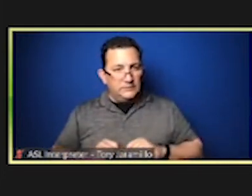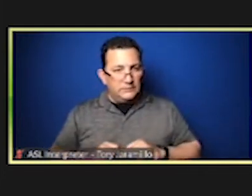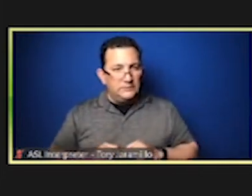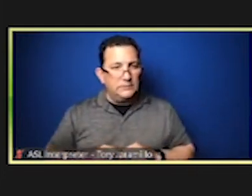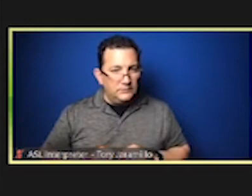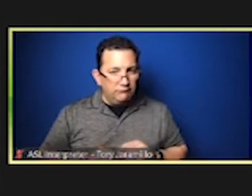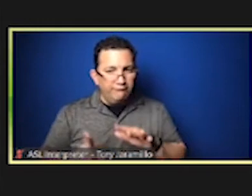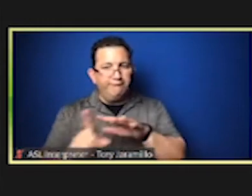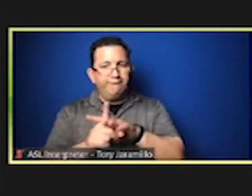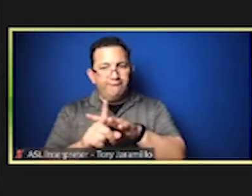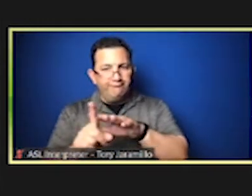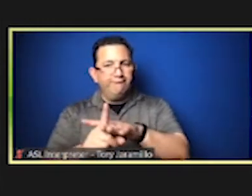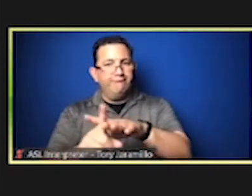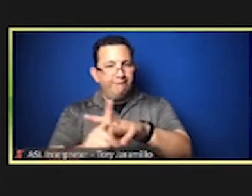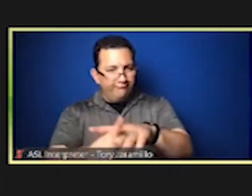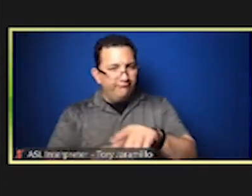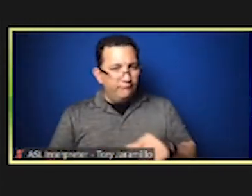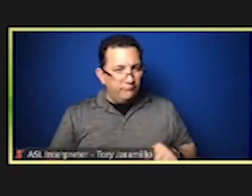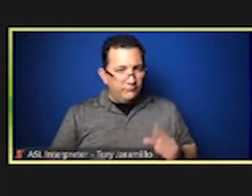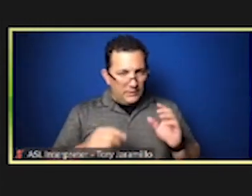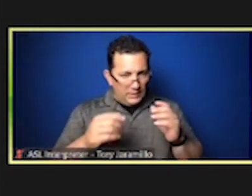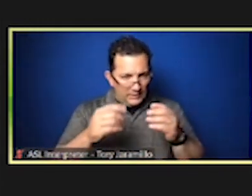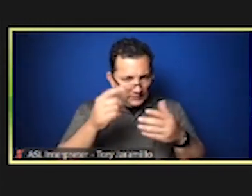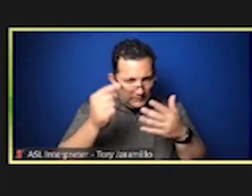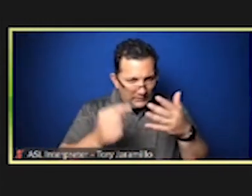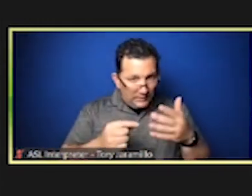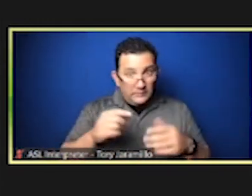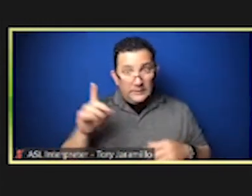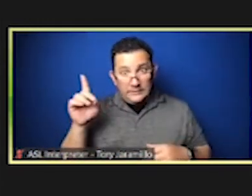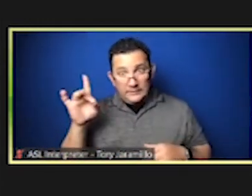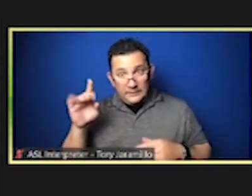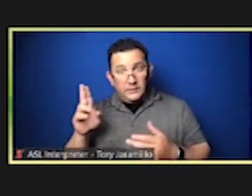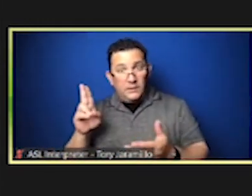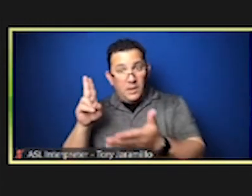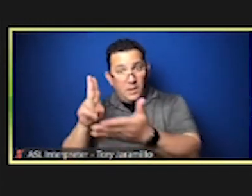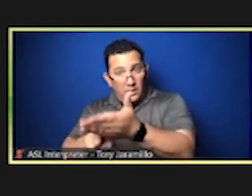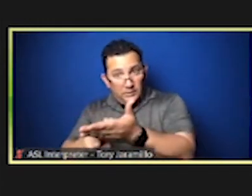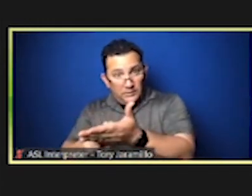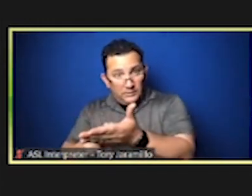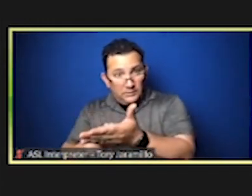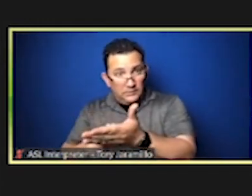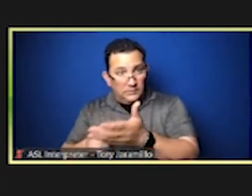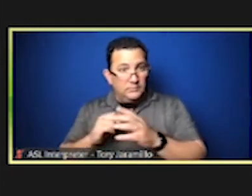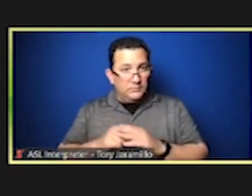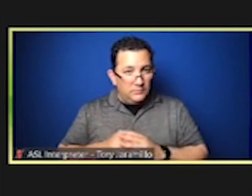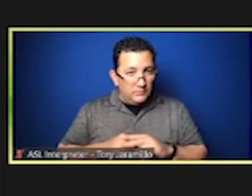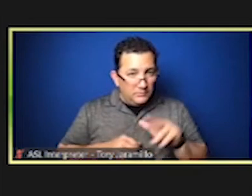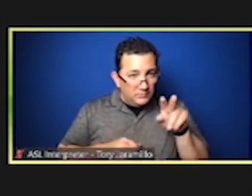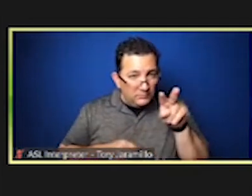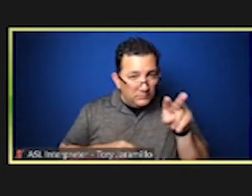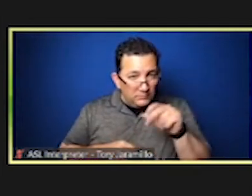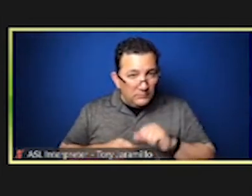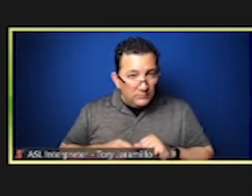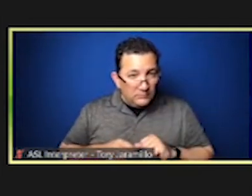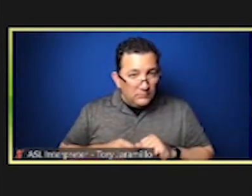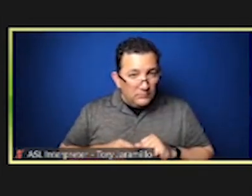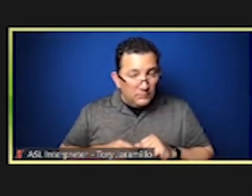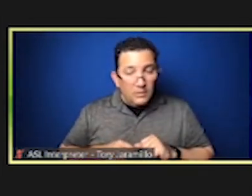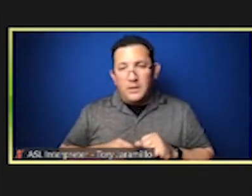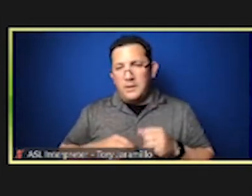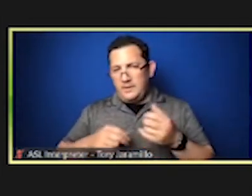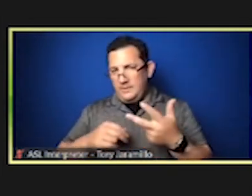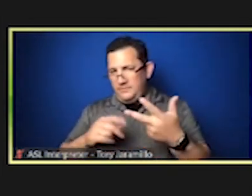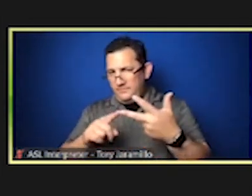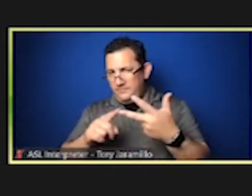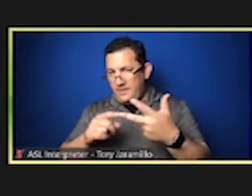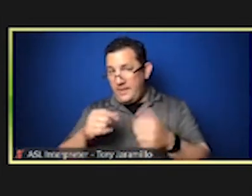The attendance report provides details about logging in. And last but